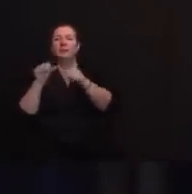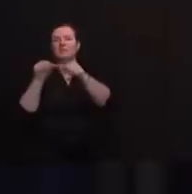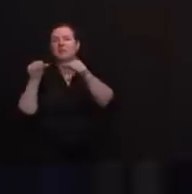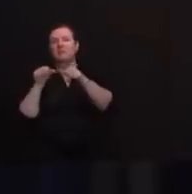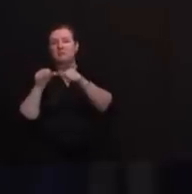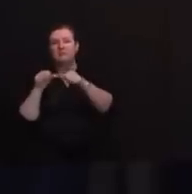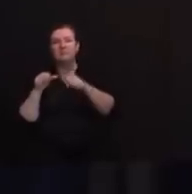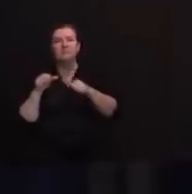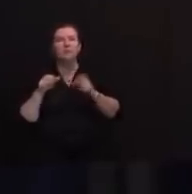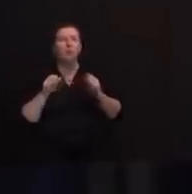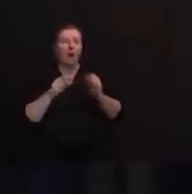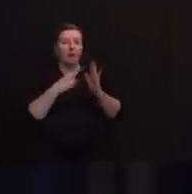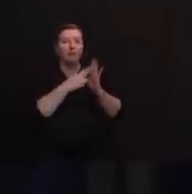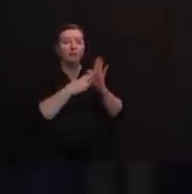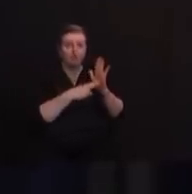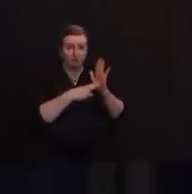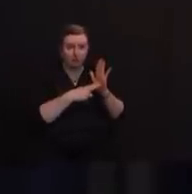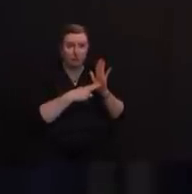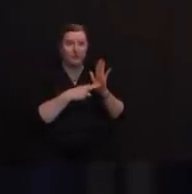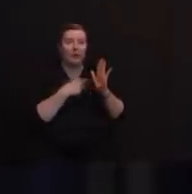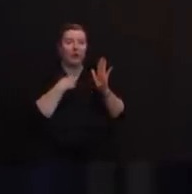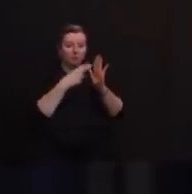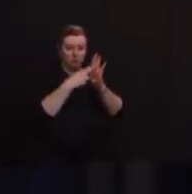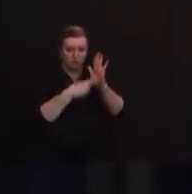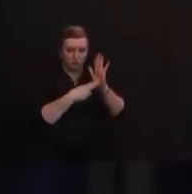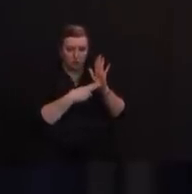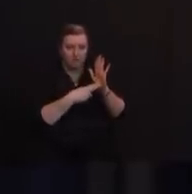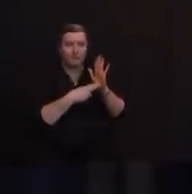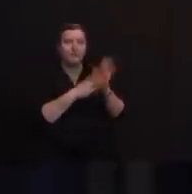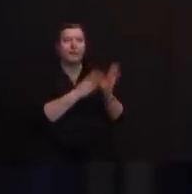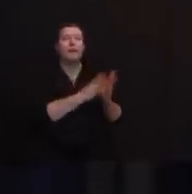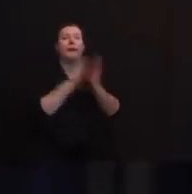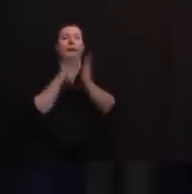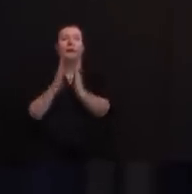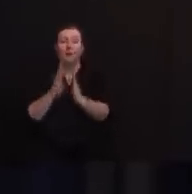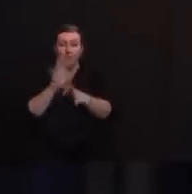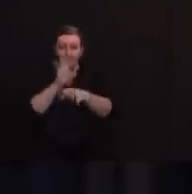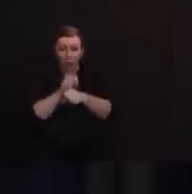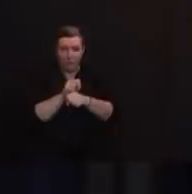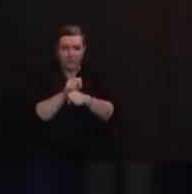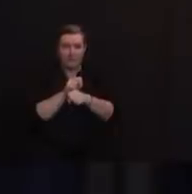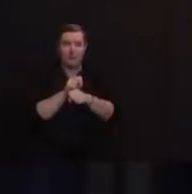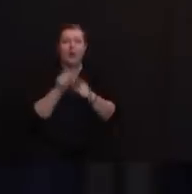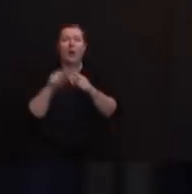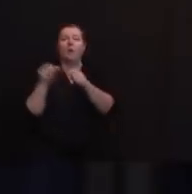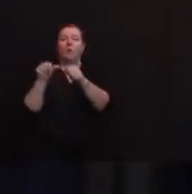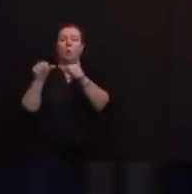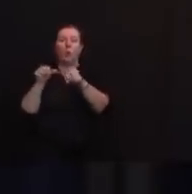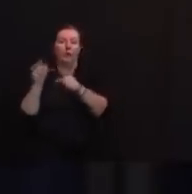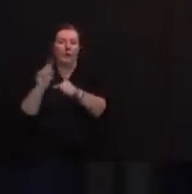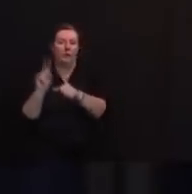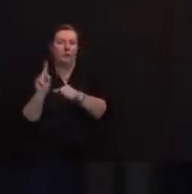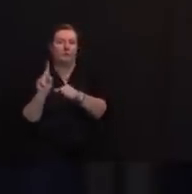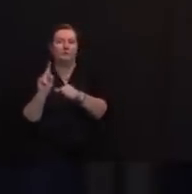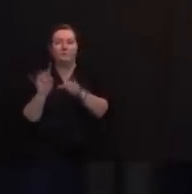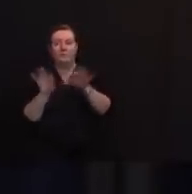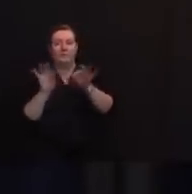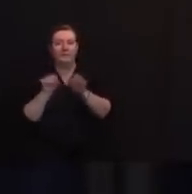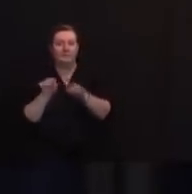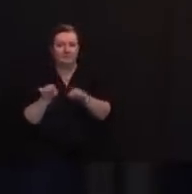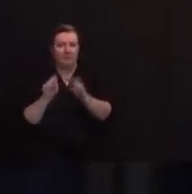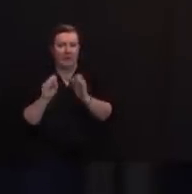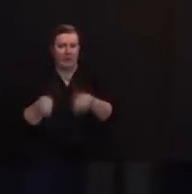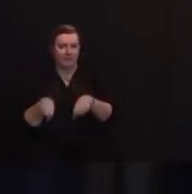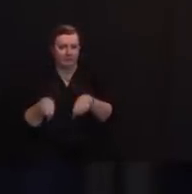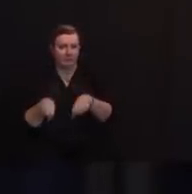go, and you can sign up for an appointment. And we will be encouraging everyone to have an appointment for exactly what